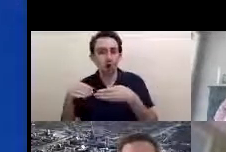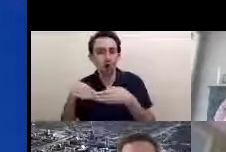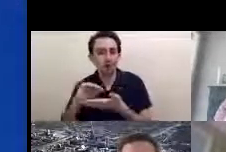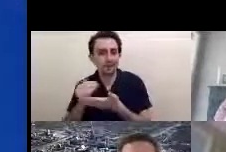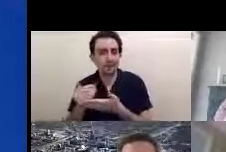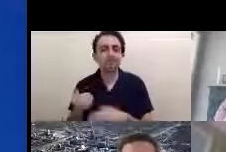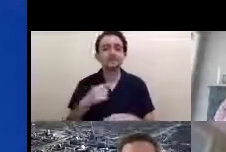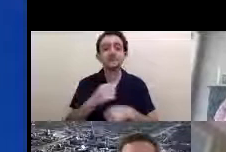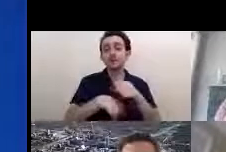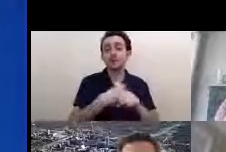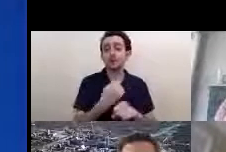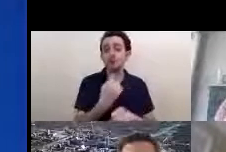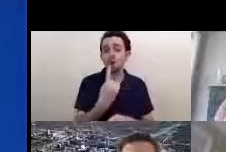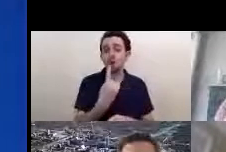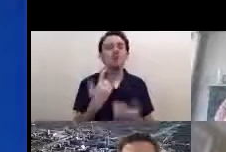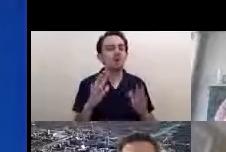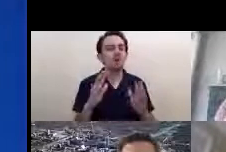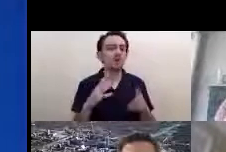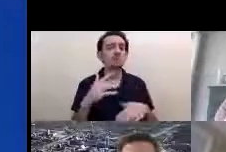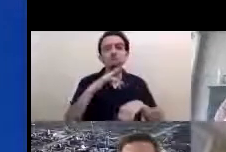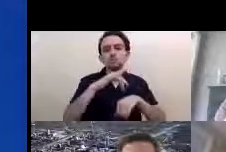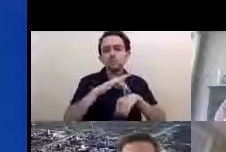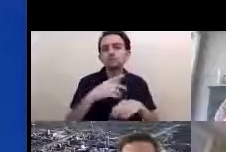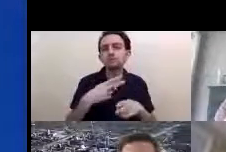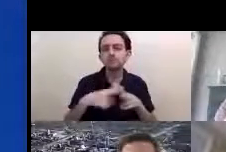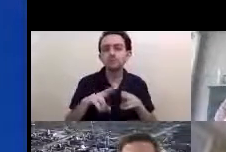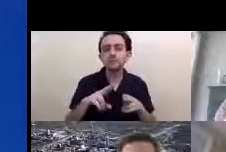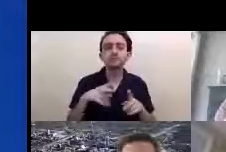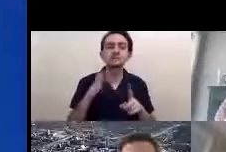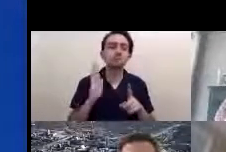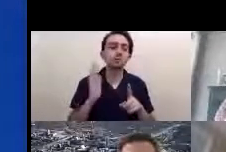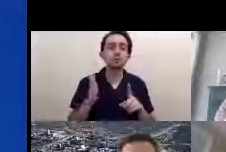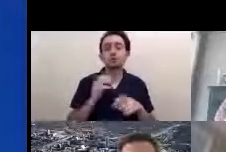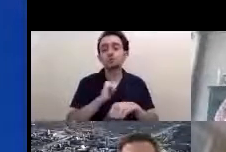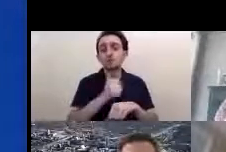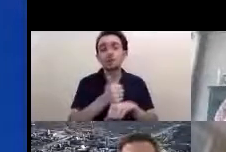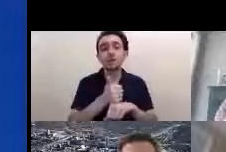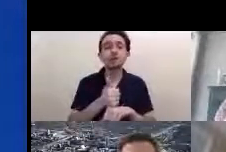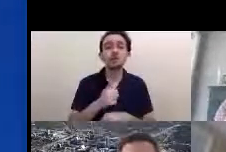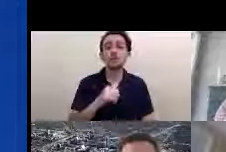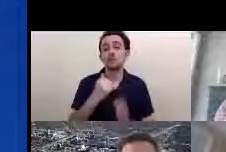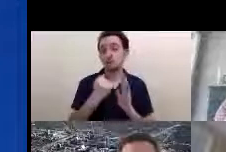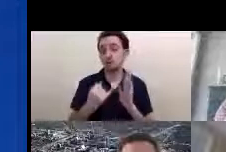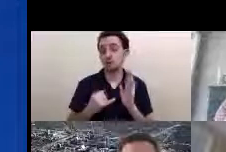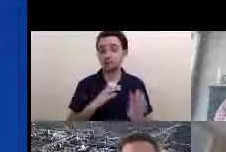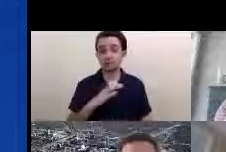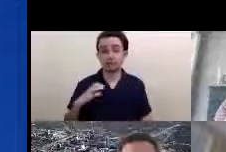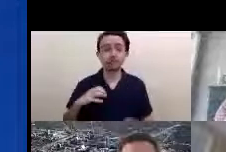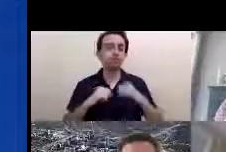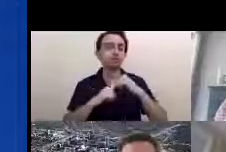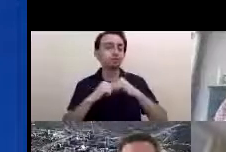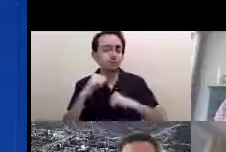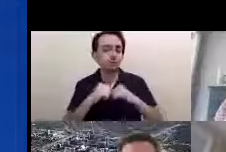do, we're going to have hopefully the create the Arts Commission structure, provide that structure for funding, and make sure that